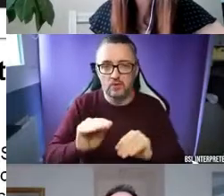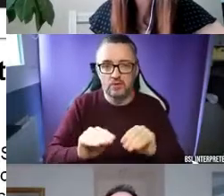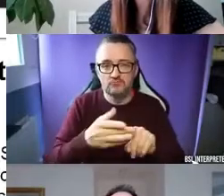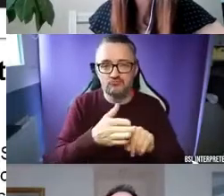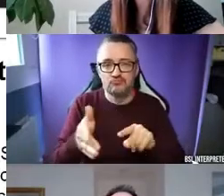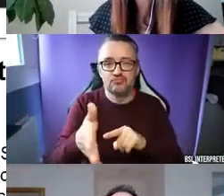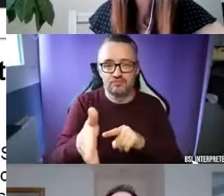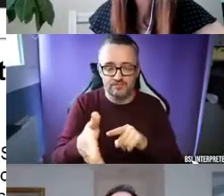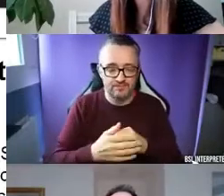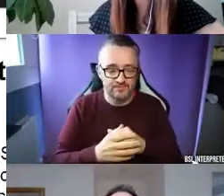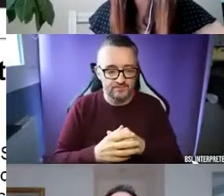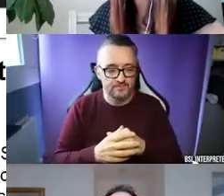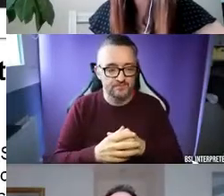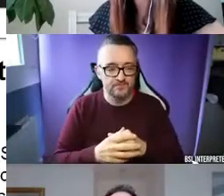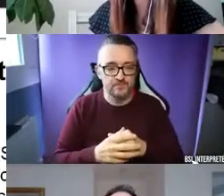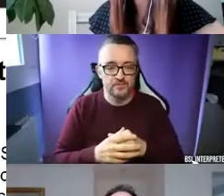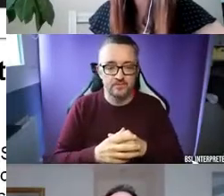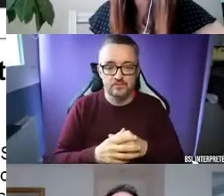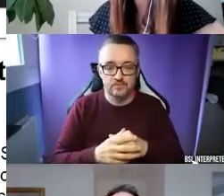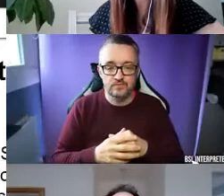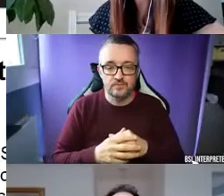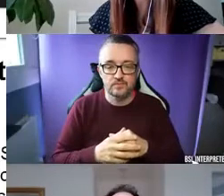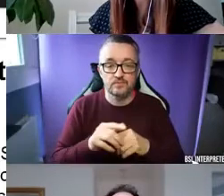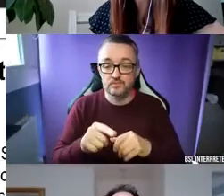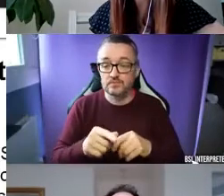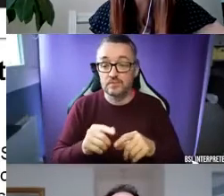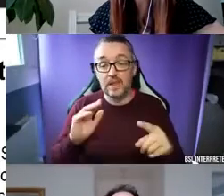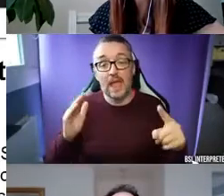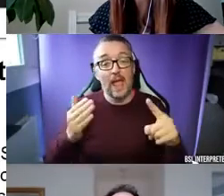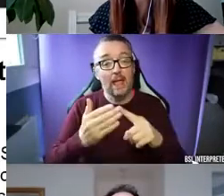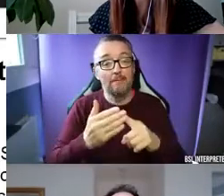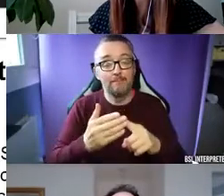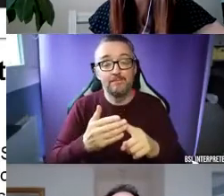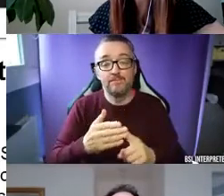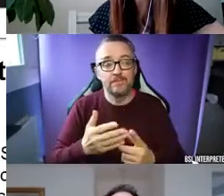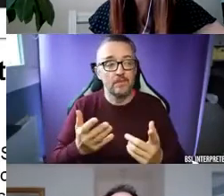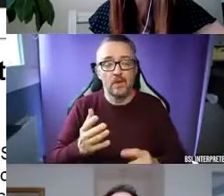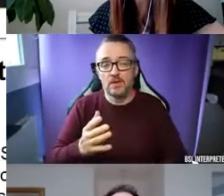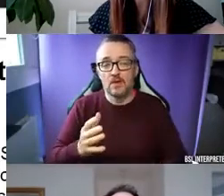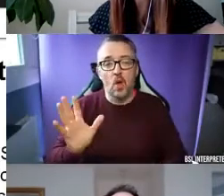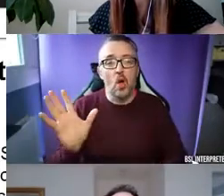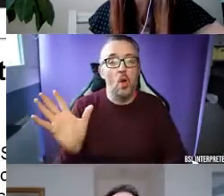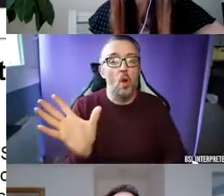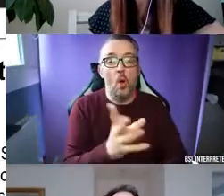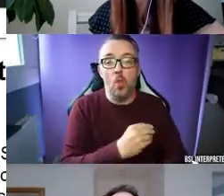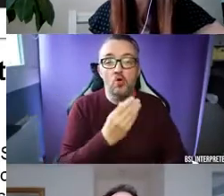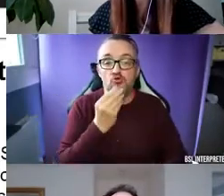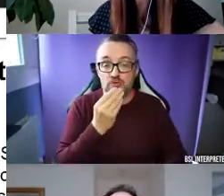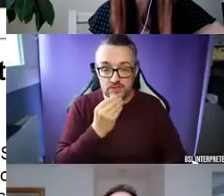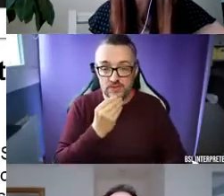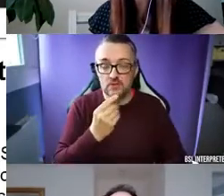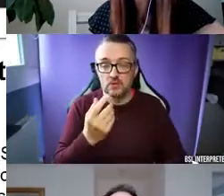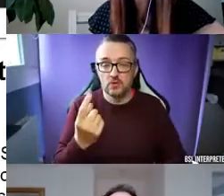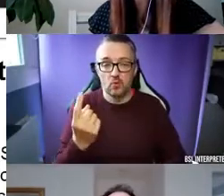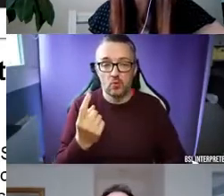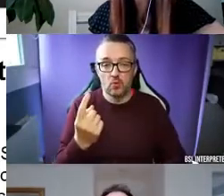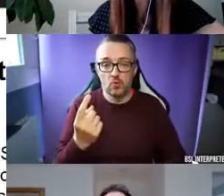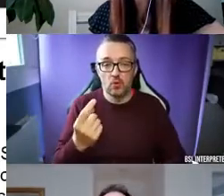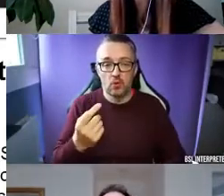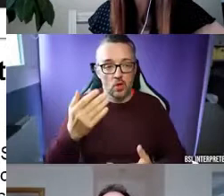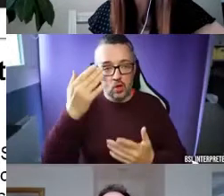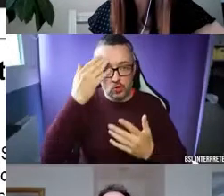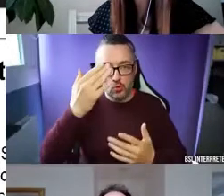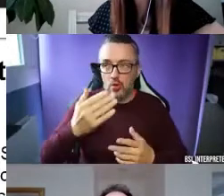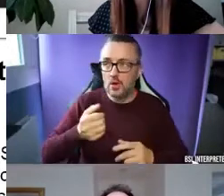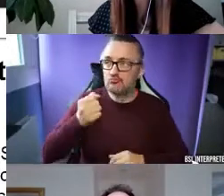it means it's aimed at all users that don't have a lot of background information about which companies